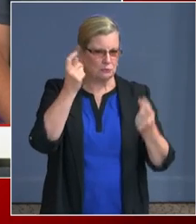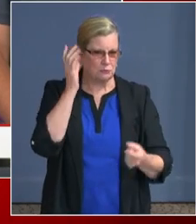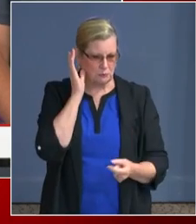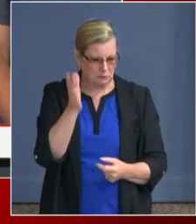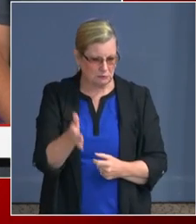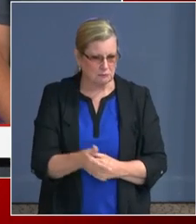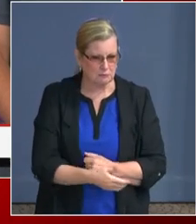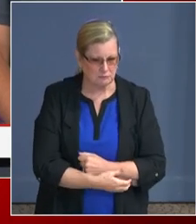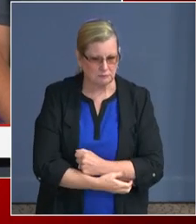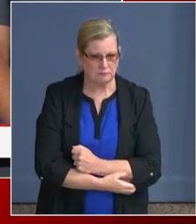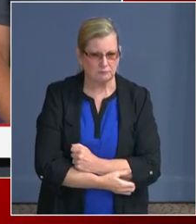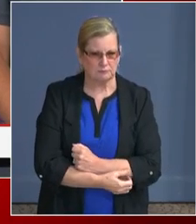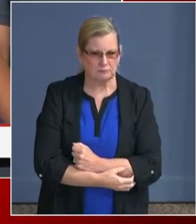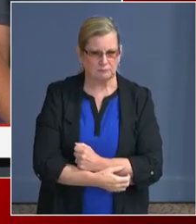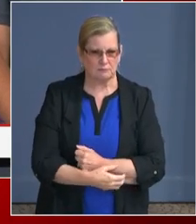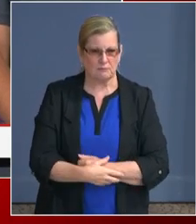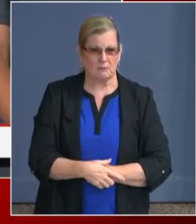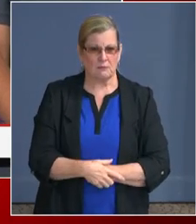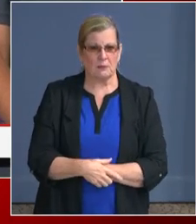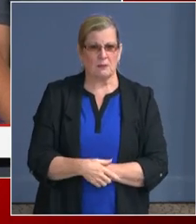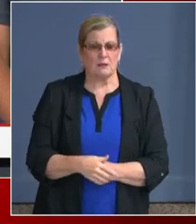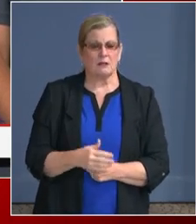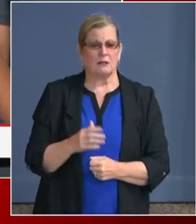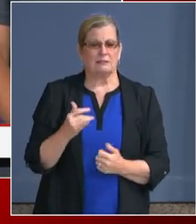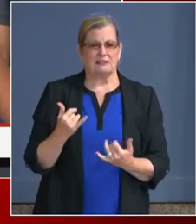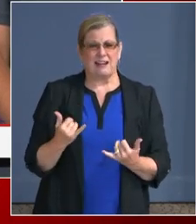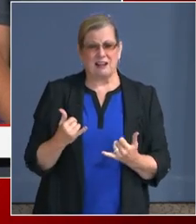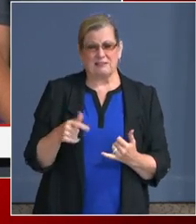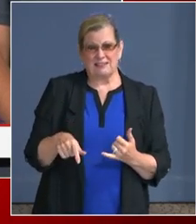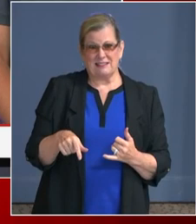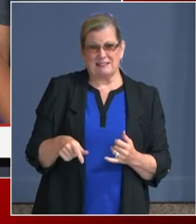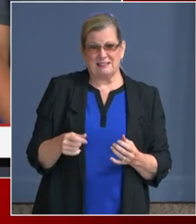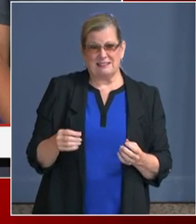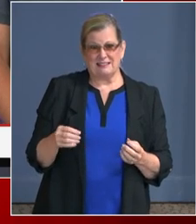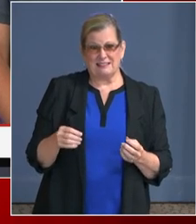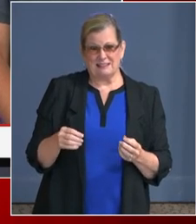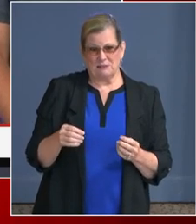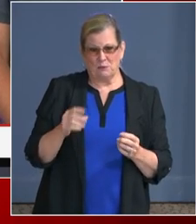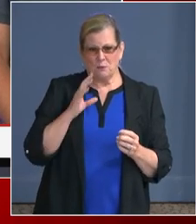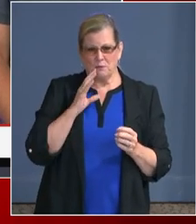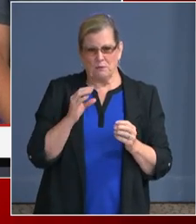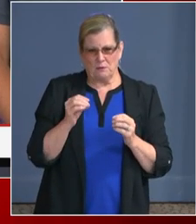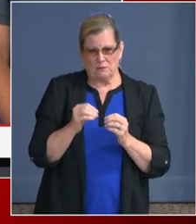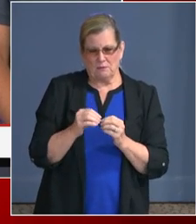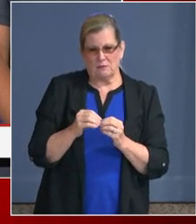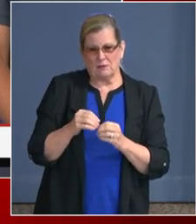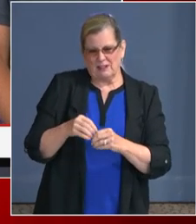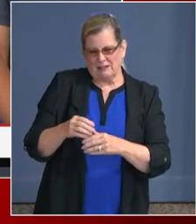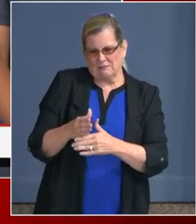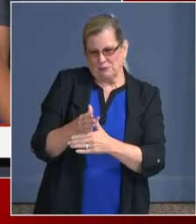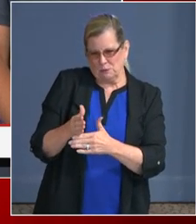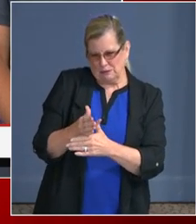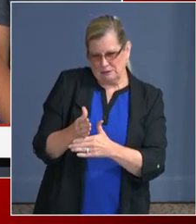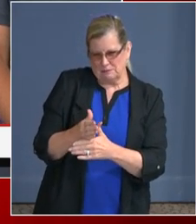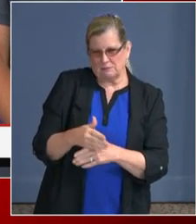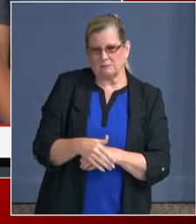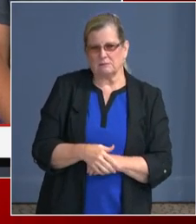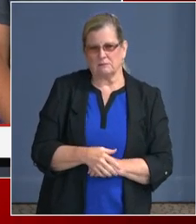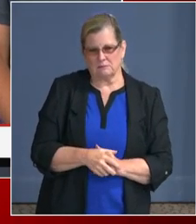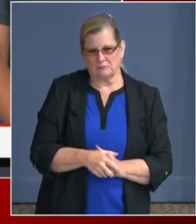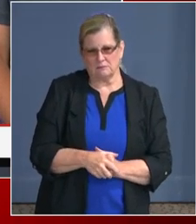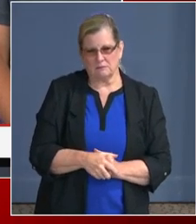materialize or become more concrete, we will share that information through regular channels. The